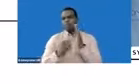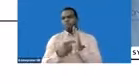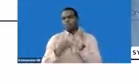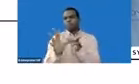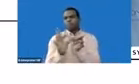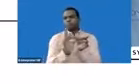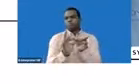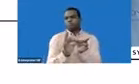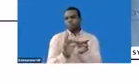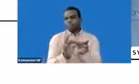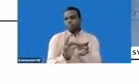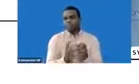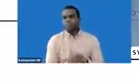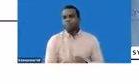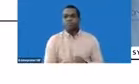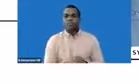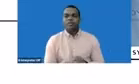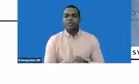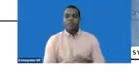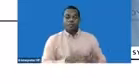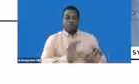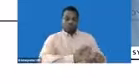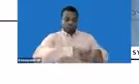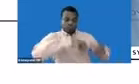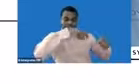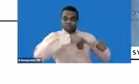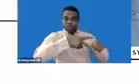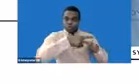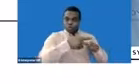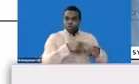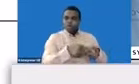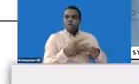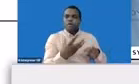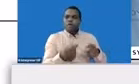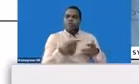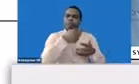used for the training or for preparations of the training.